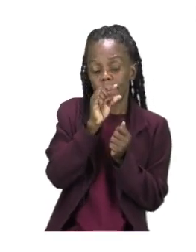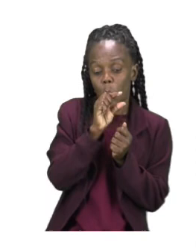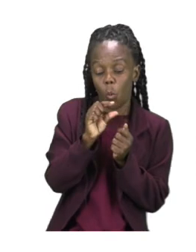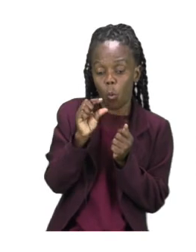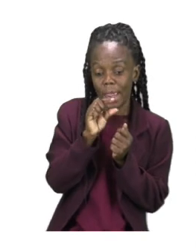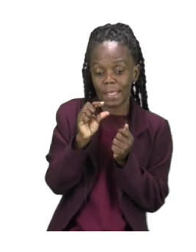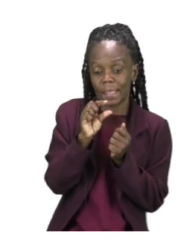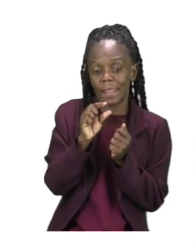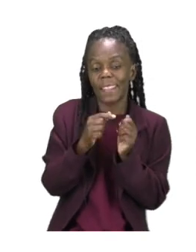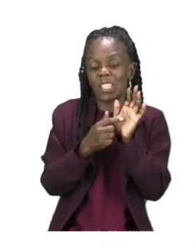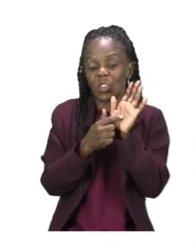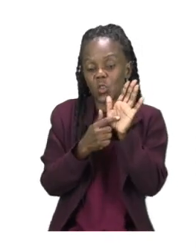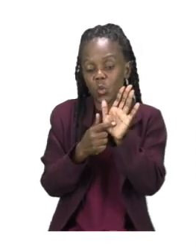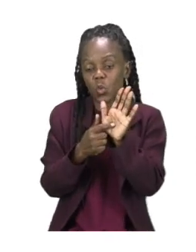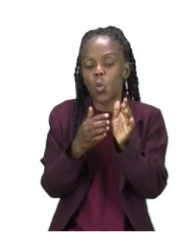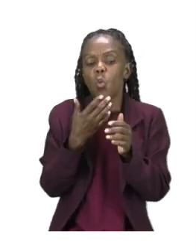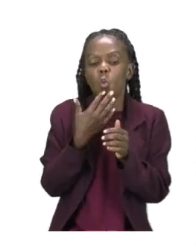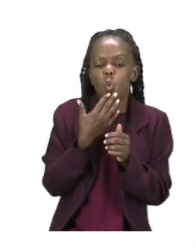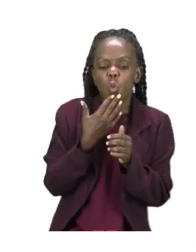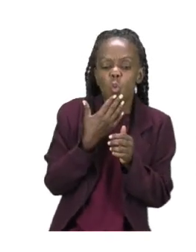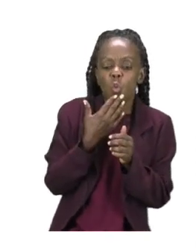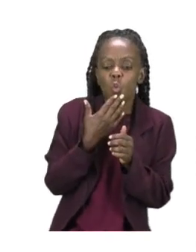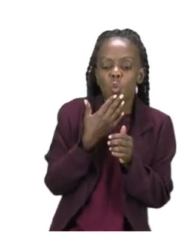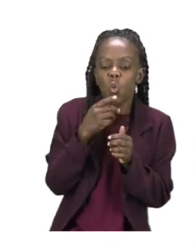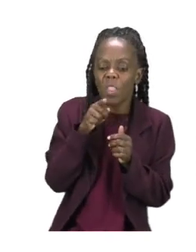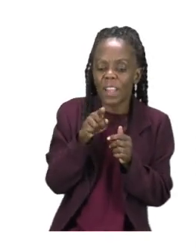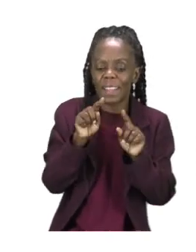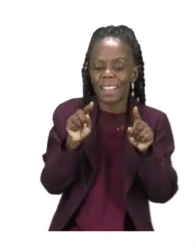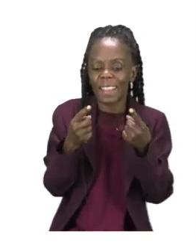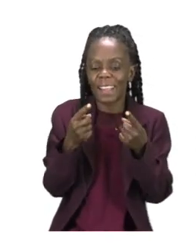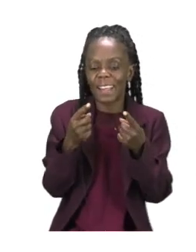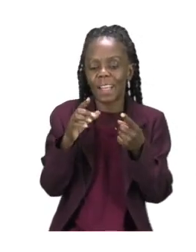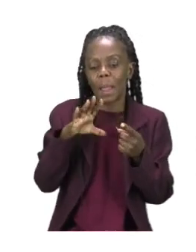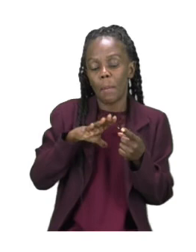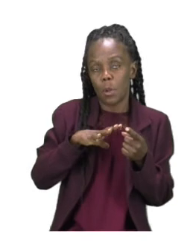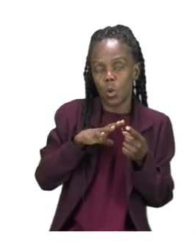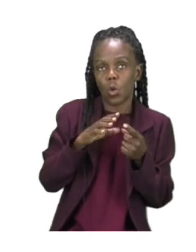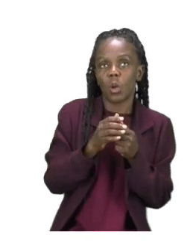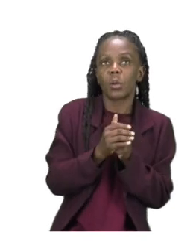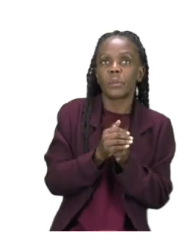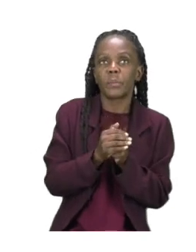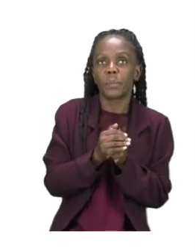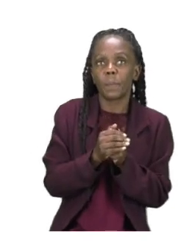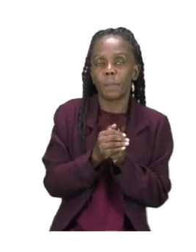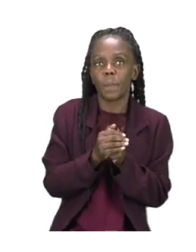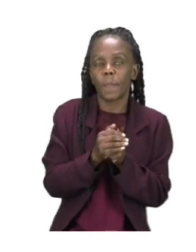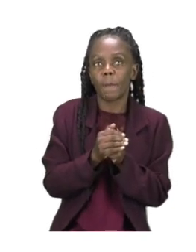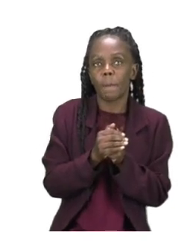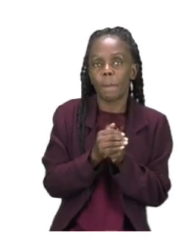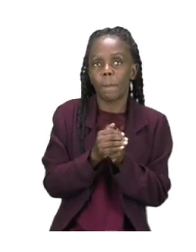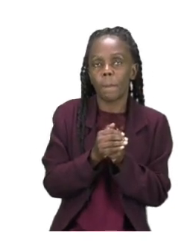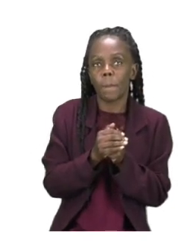owns what. It shows ownership. So we are going to read the sentences and then